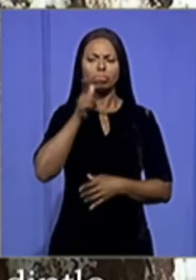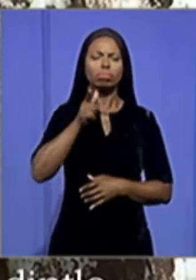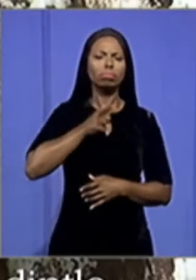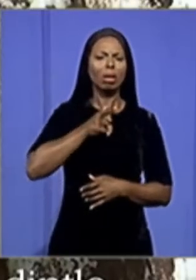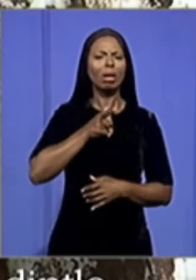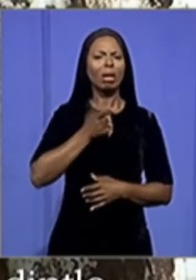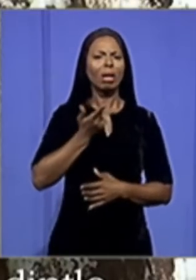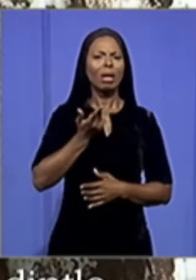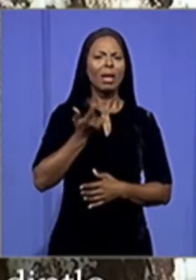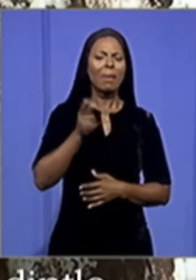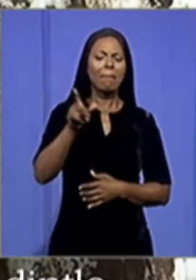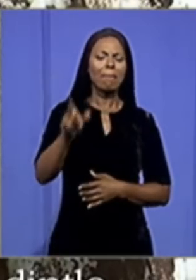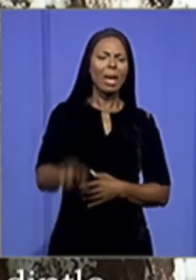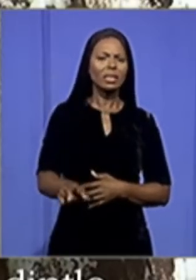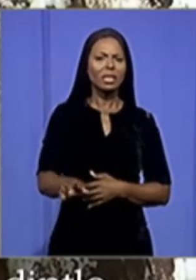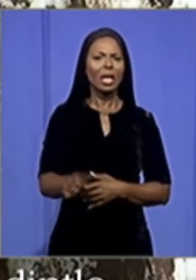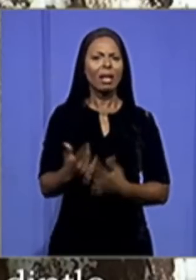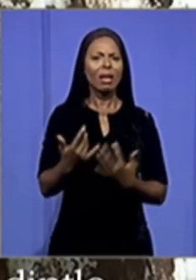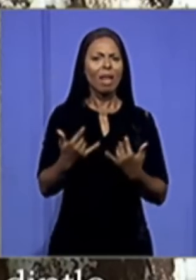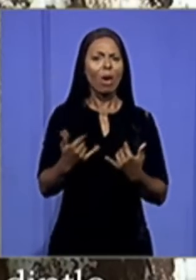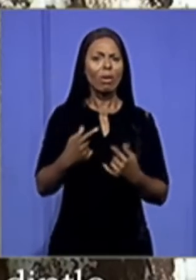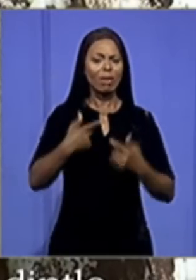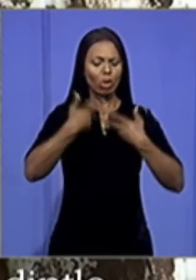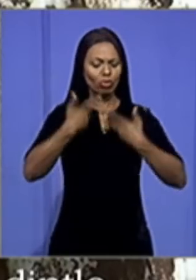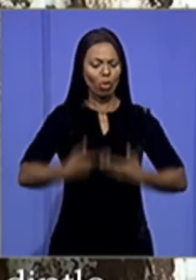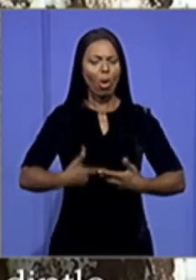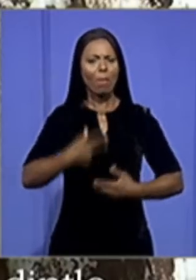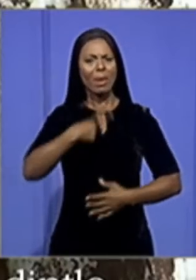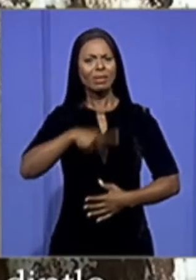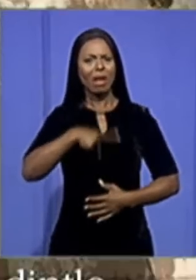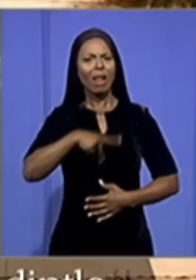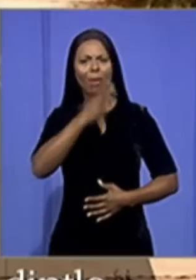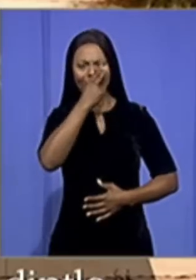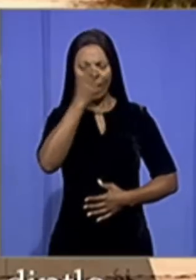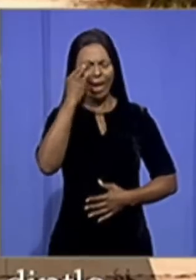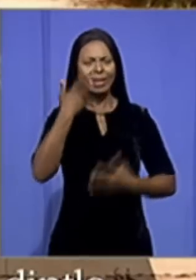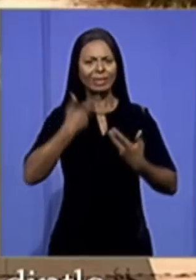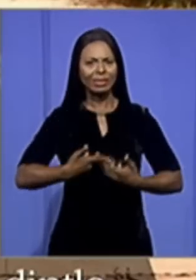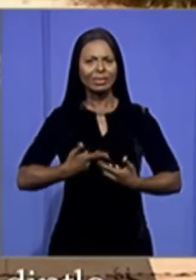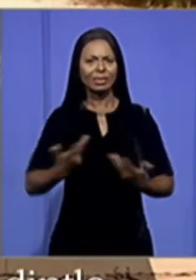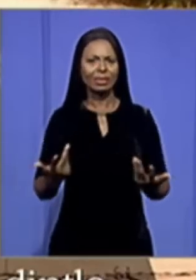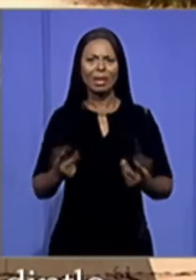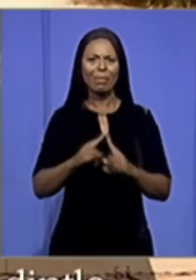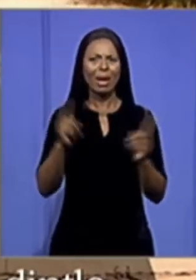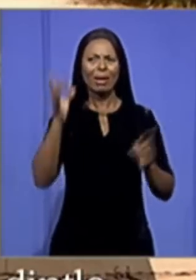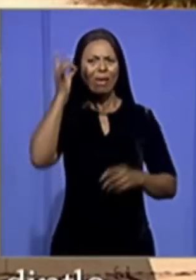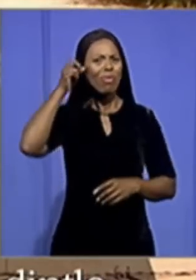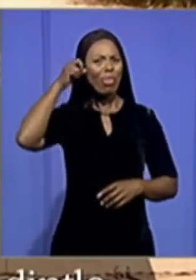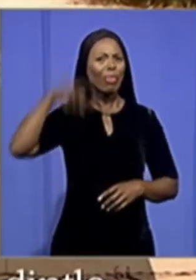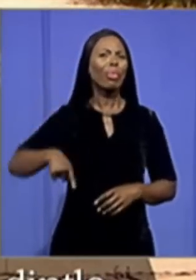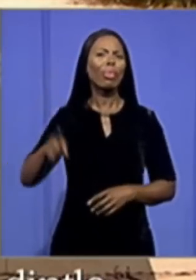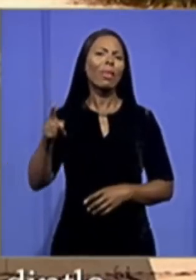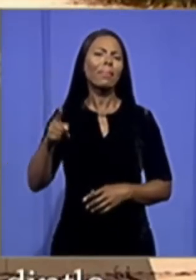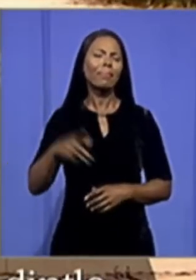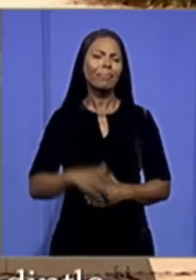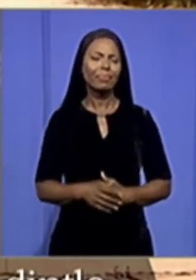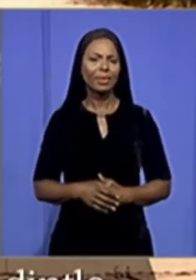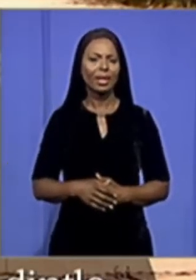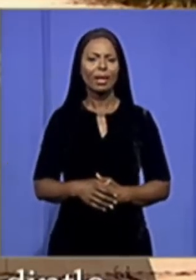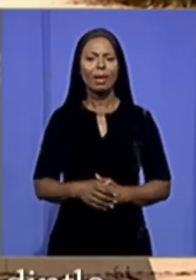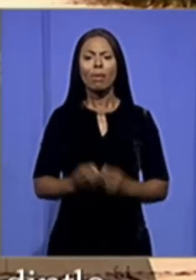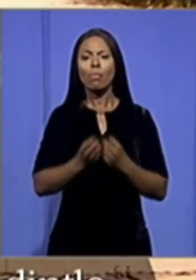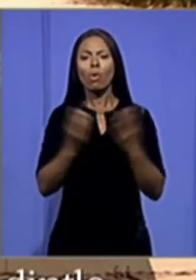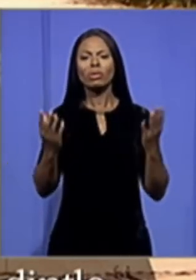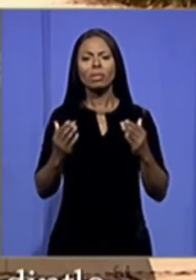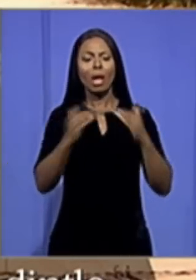motho o dulang mo ke motho sa boneng sentle. Matlo a tshwana le eno a gasane go ralala province